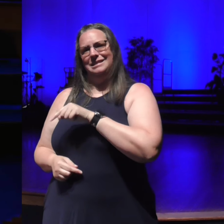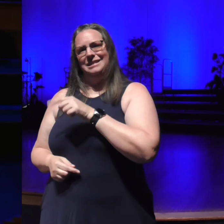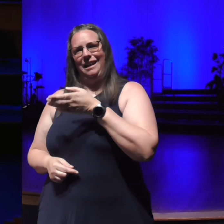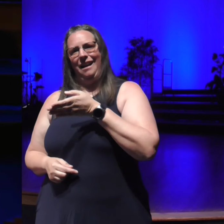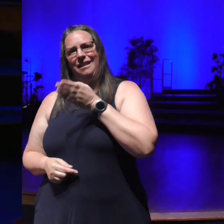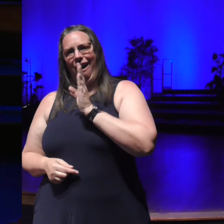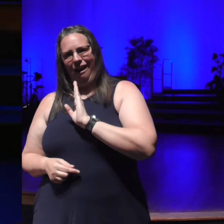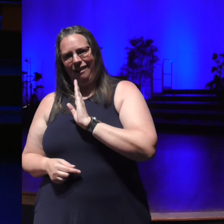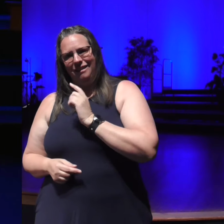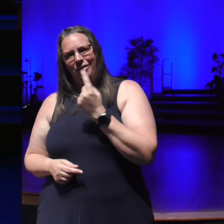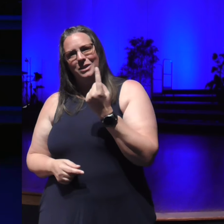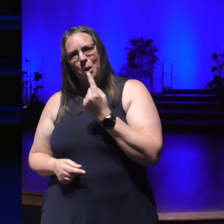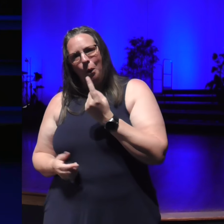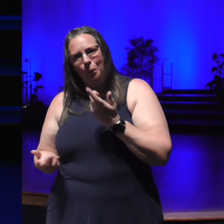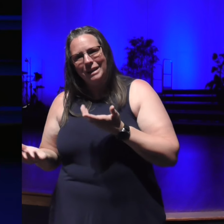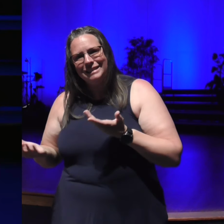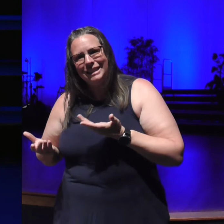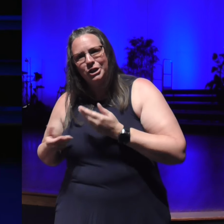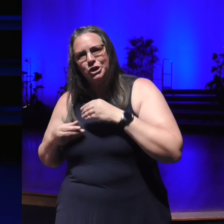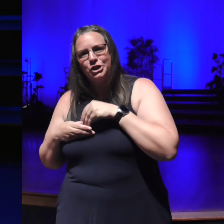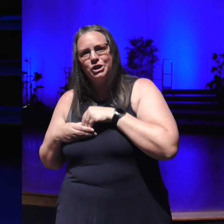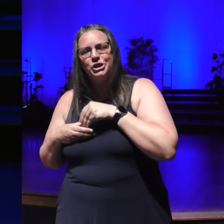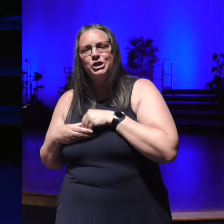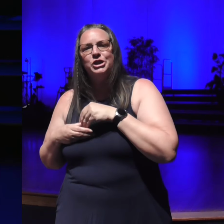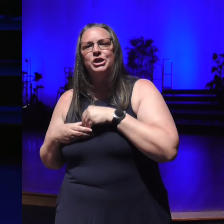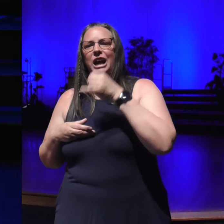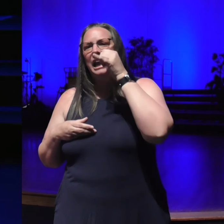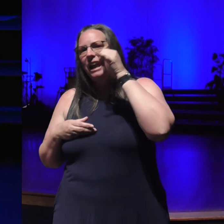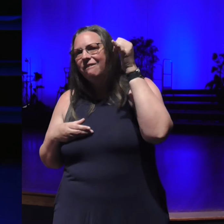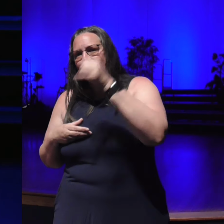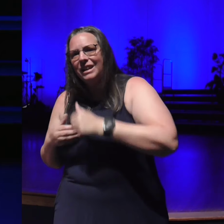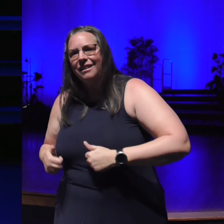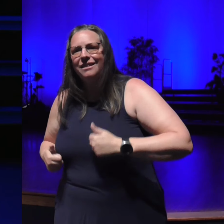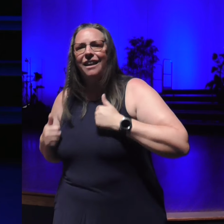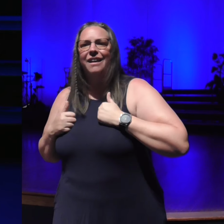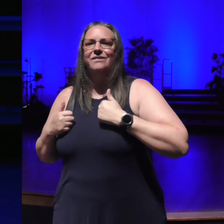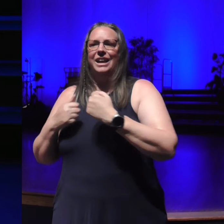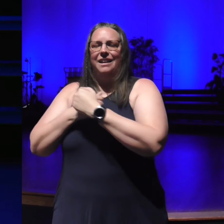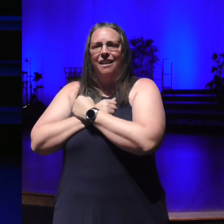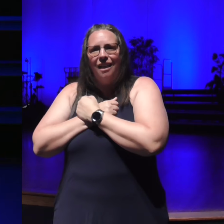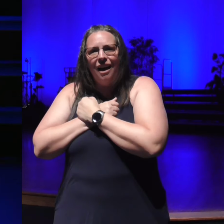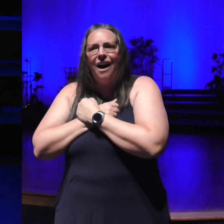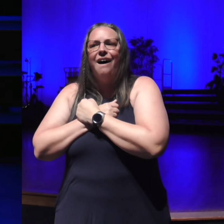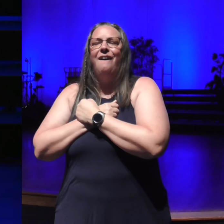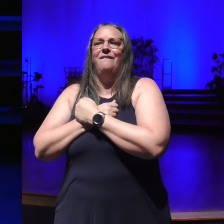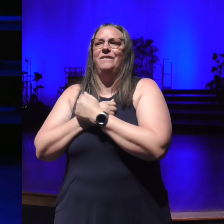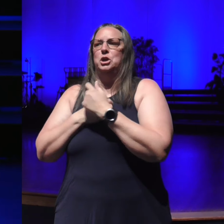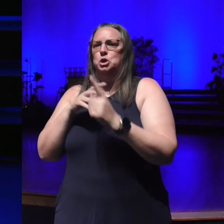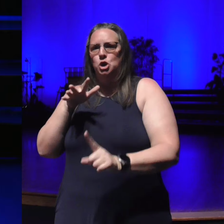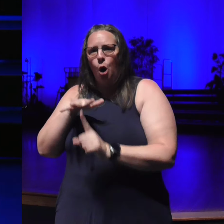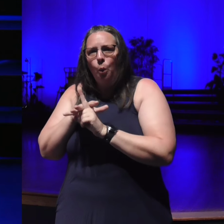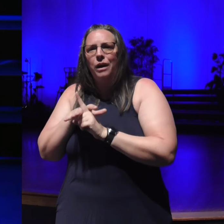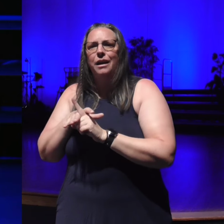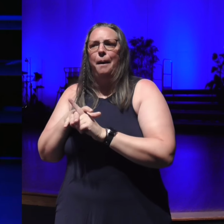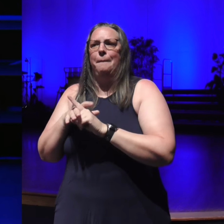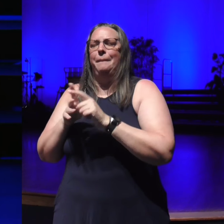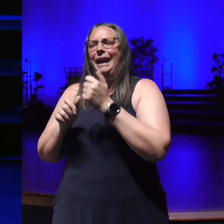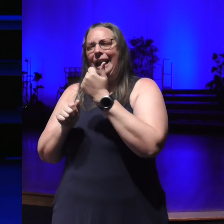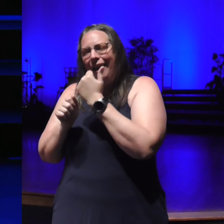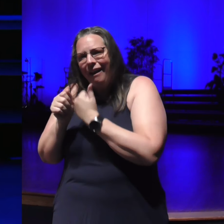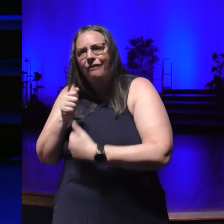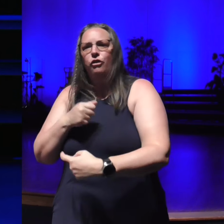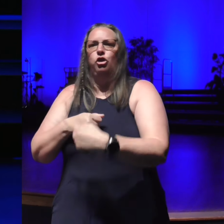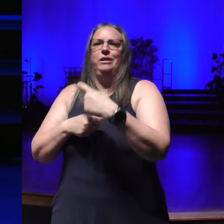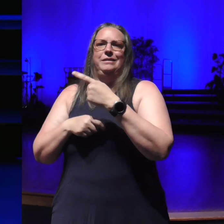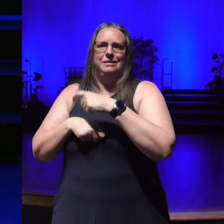life, limitless love, endless wholeness, showing up for us in all regards.